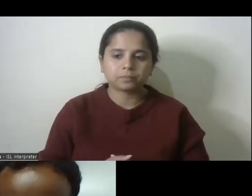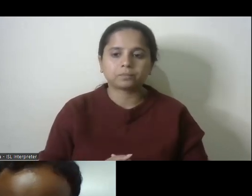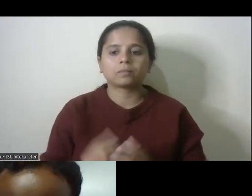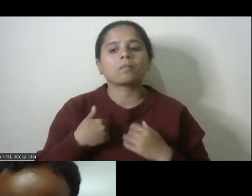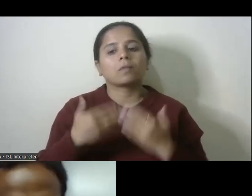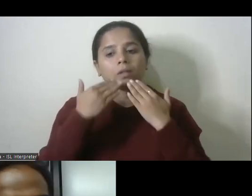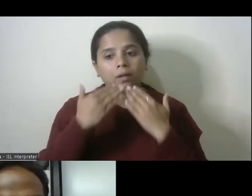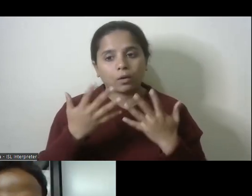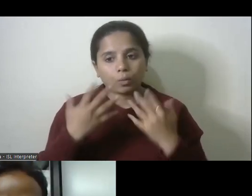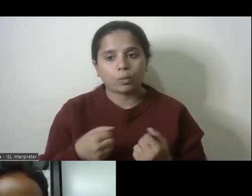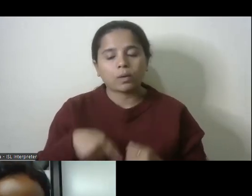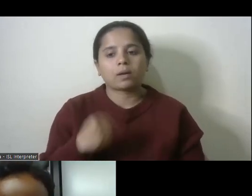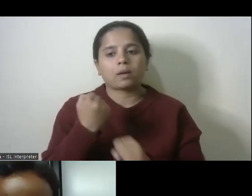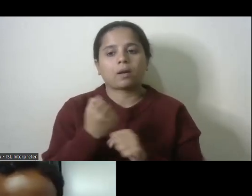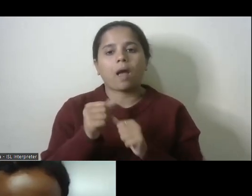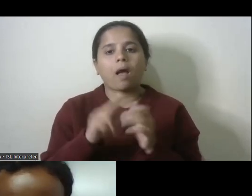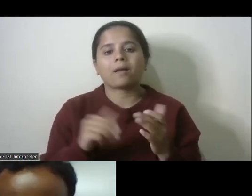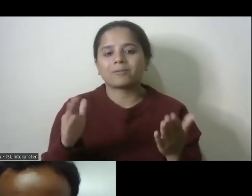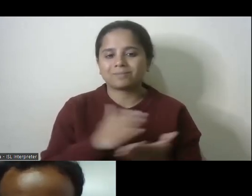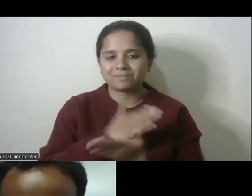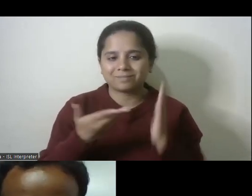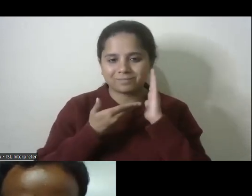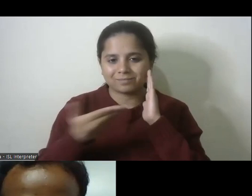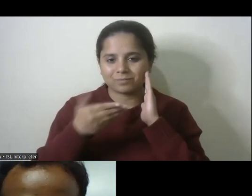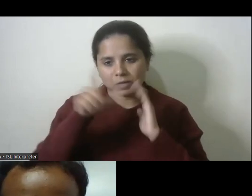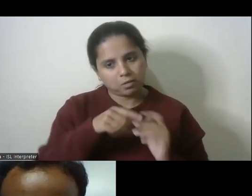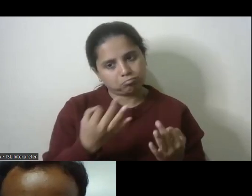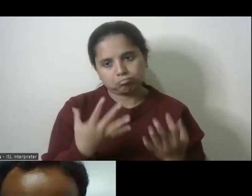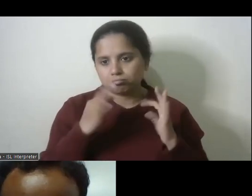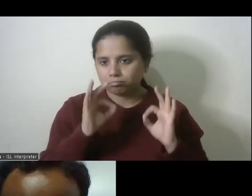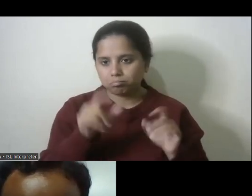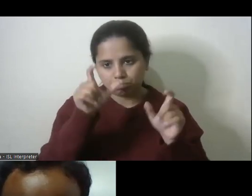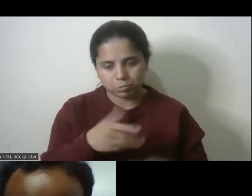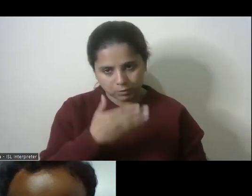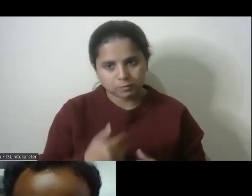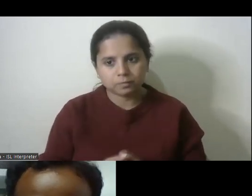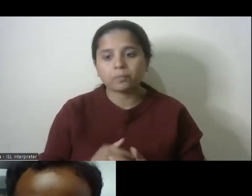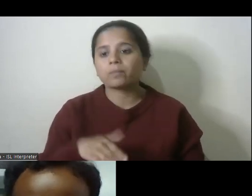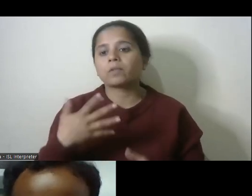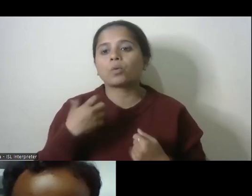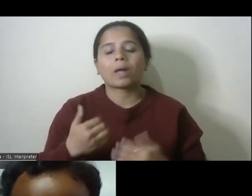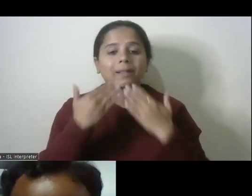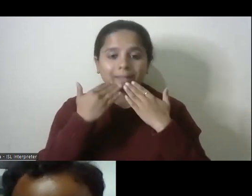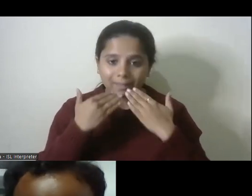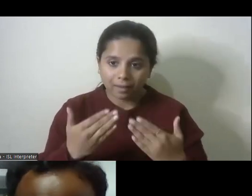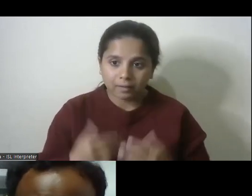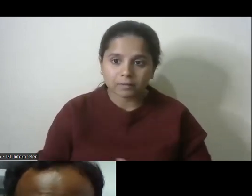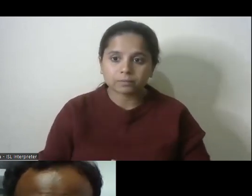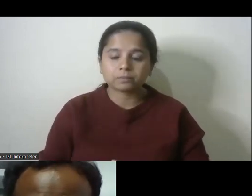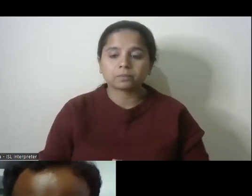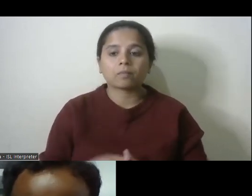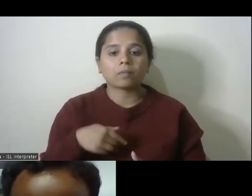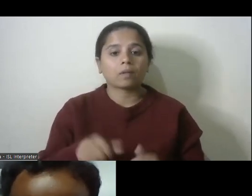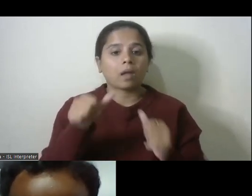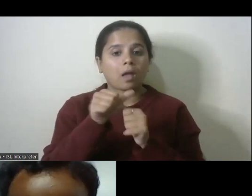I have to thank the Ghana performer, which was very nice. Then further I have to thank Anisha